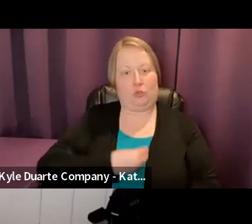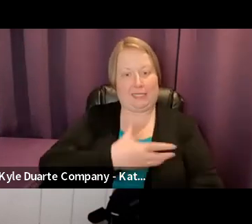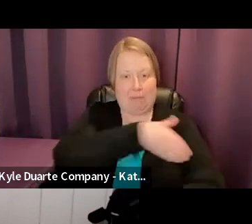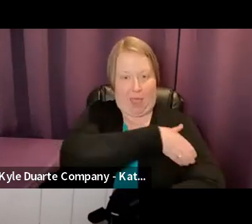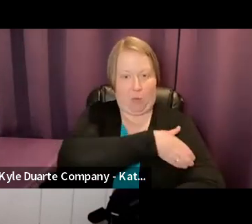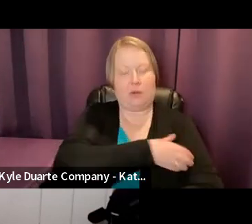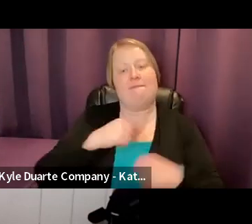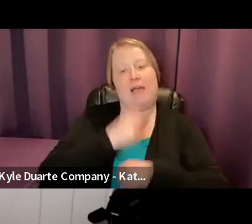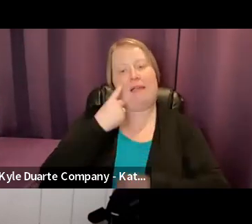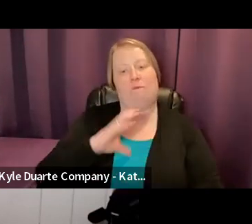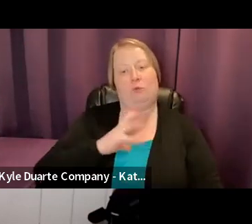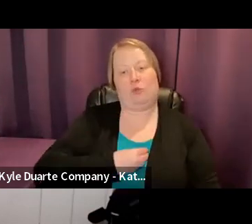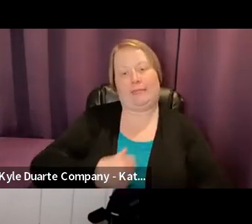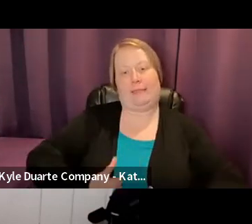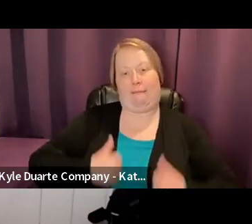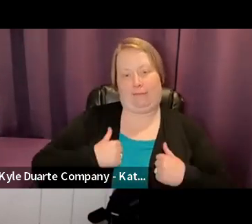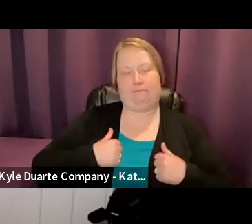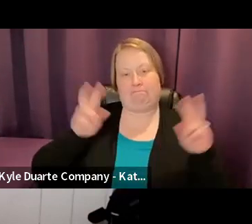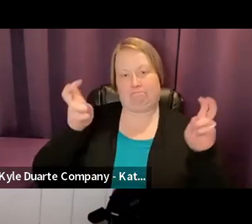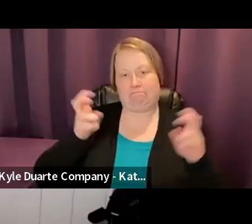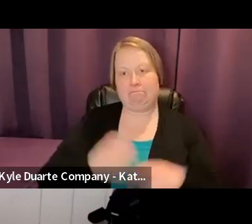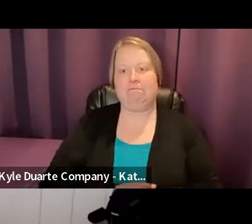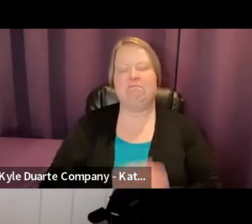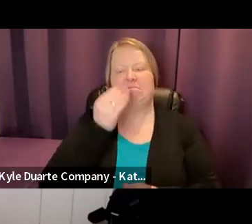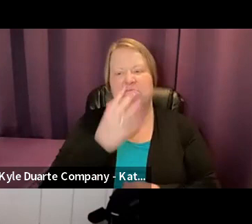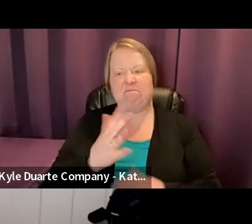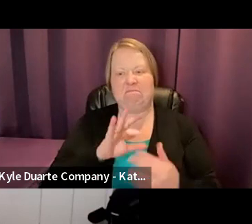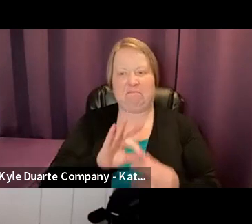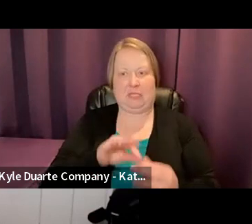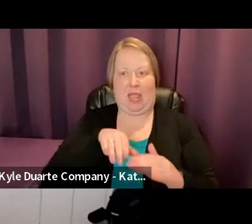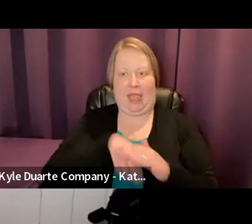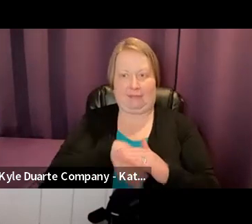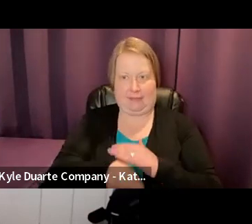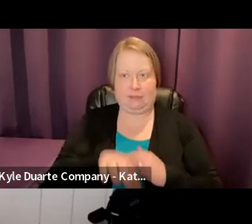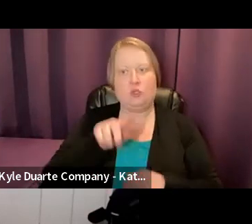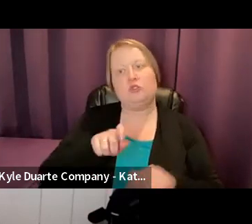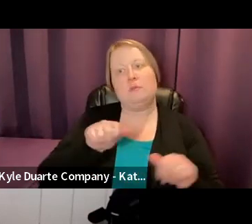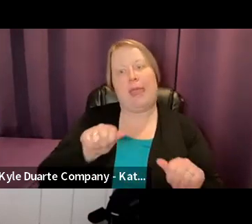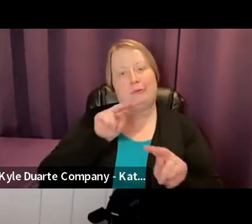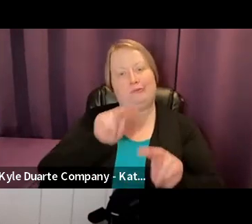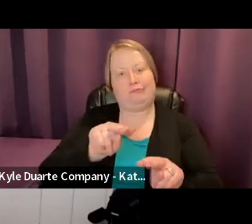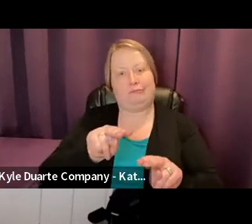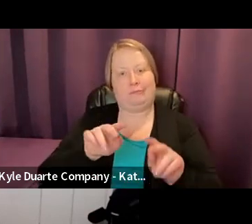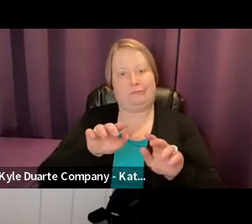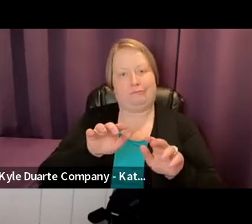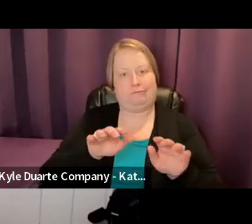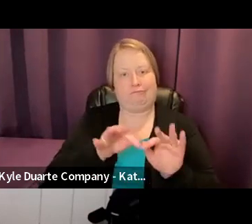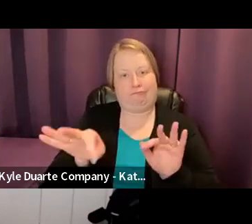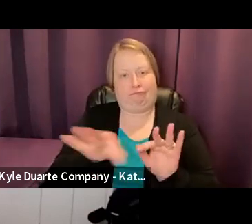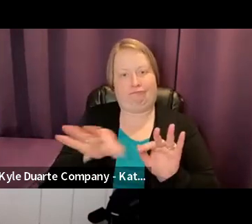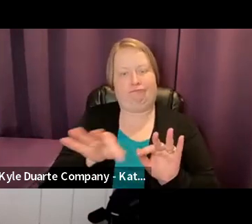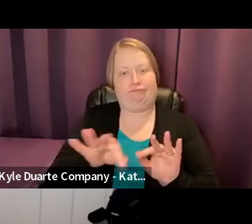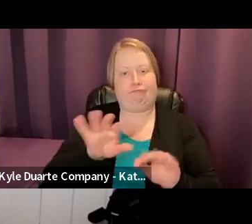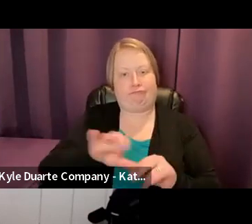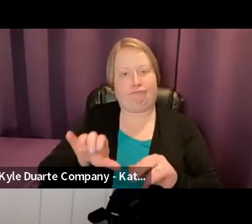Just a couple of notes on access. You should be able to access captioning by clicking the button at the bottom for